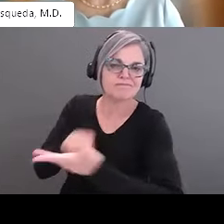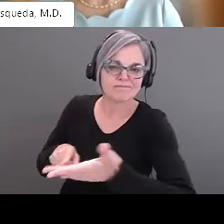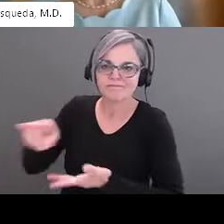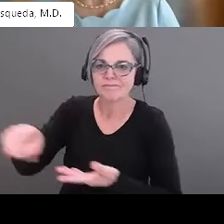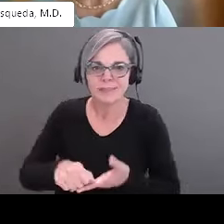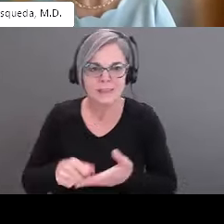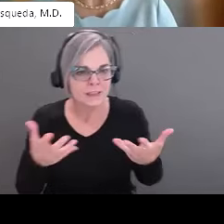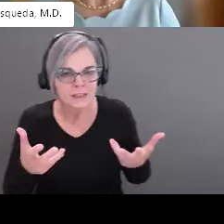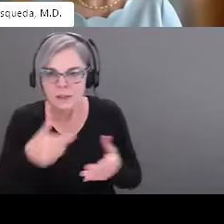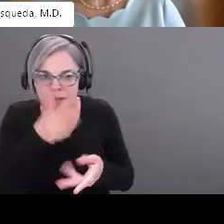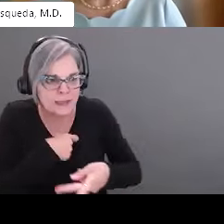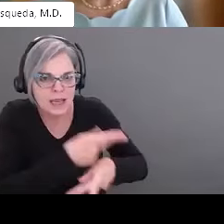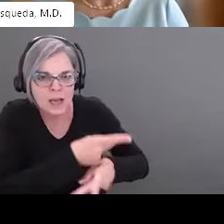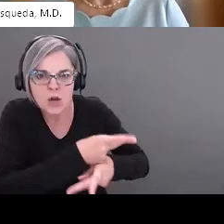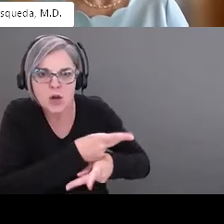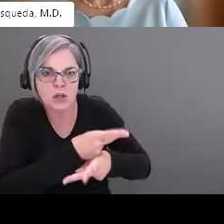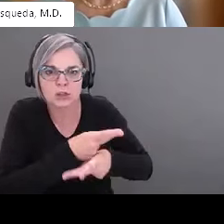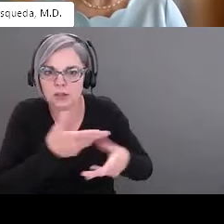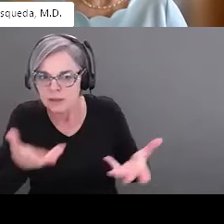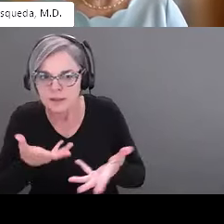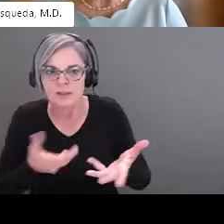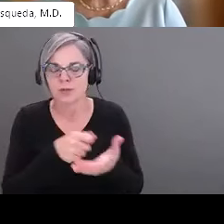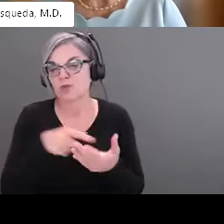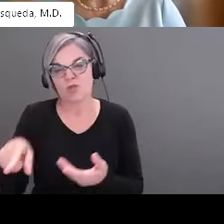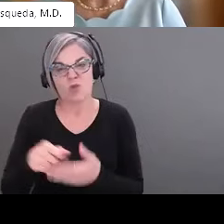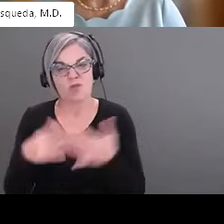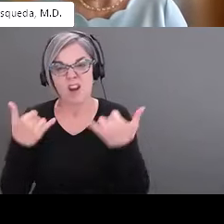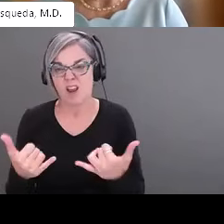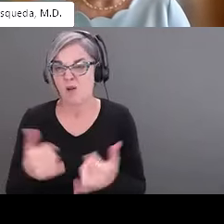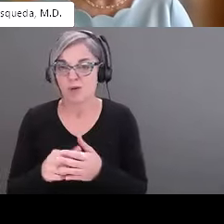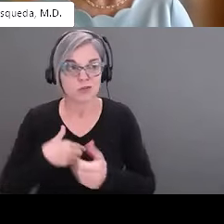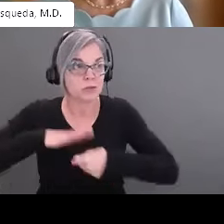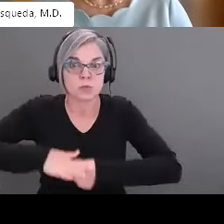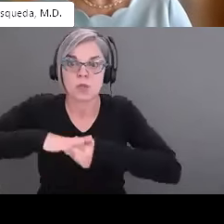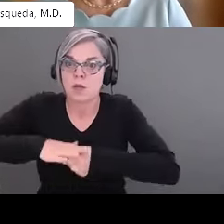stopped doing a lot of her own activities. She's not seeing her friends anymore.